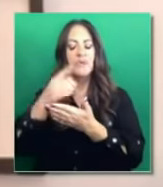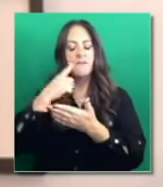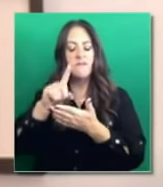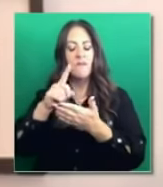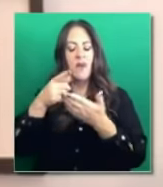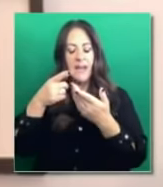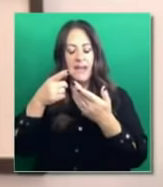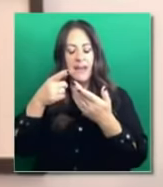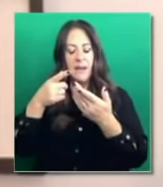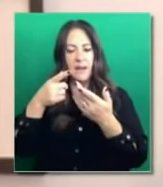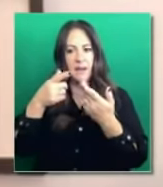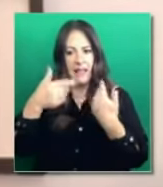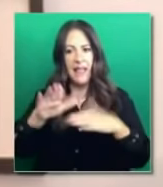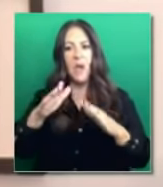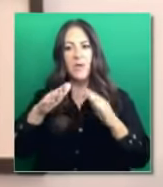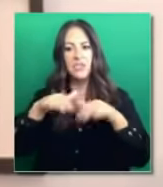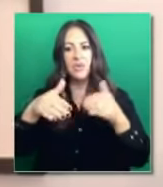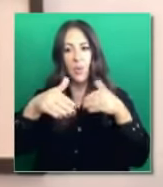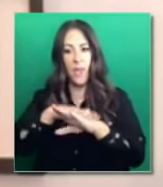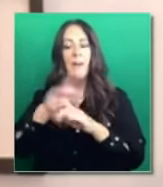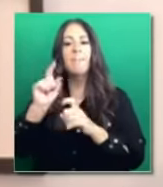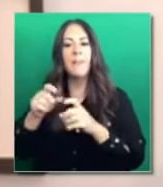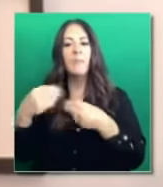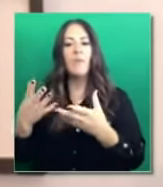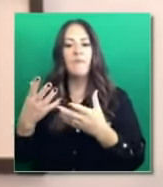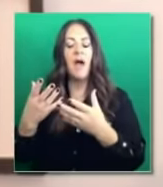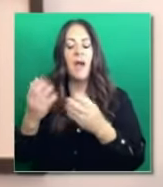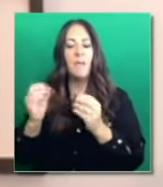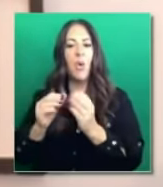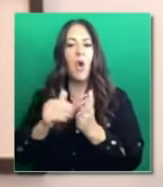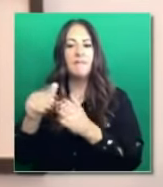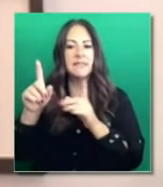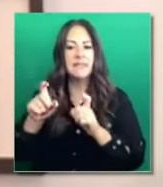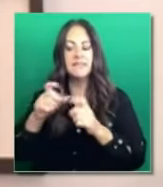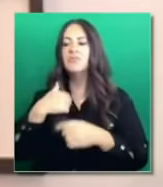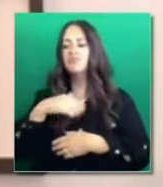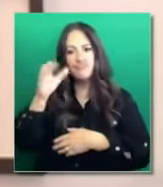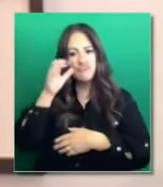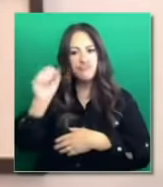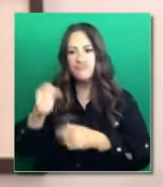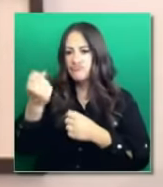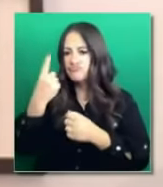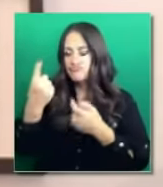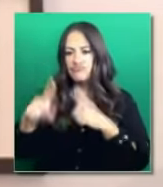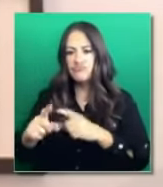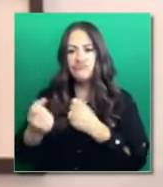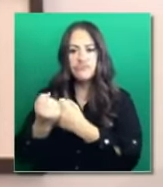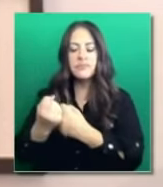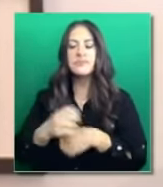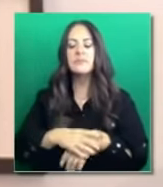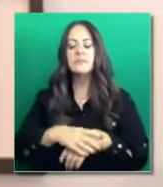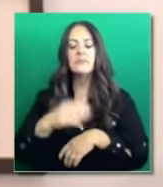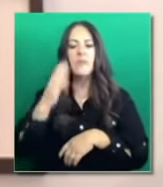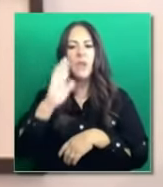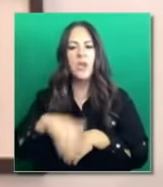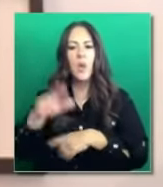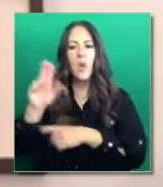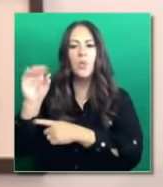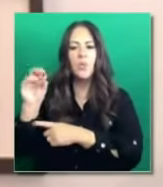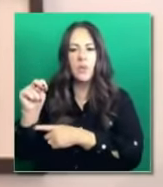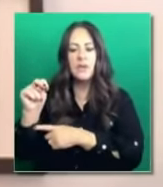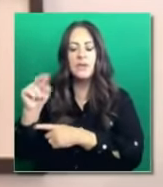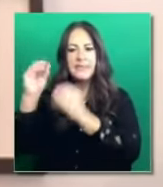moving forward, but there'll still need to be conversations. And our office is available to help convene union leadership and school